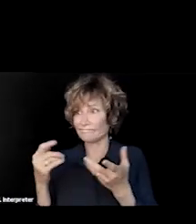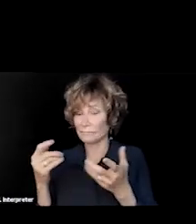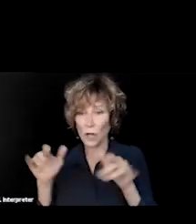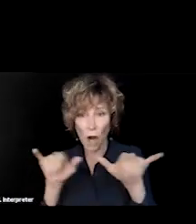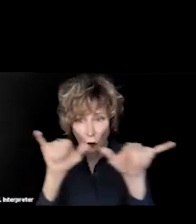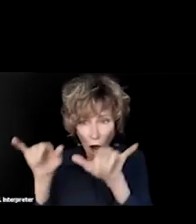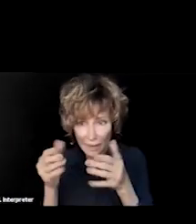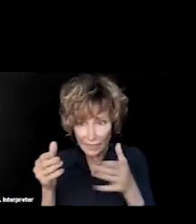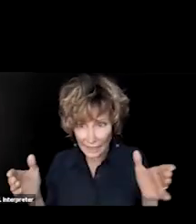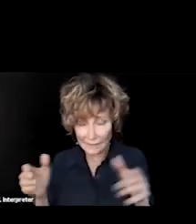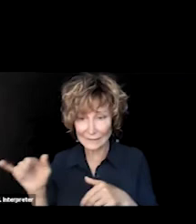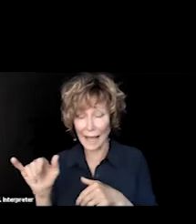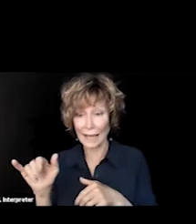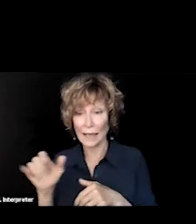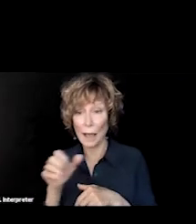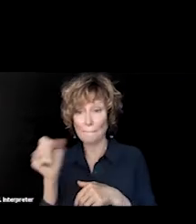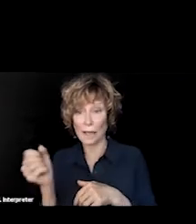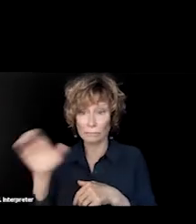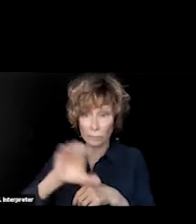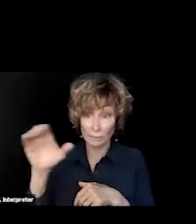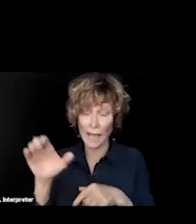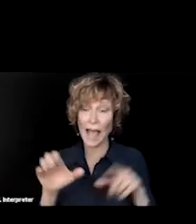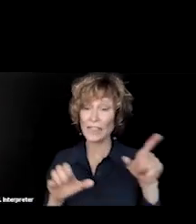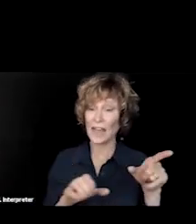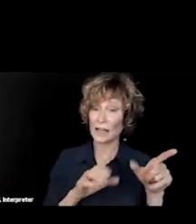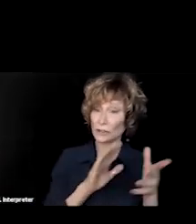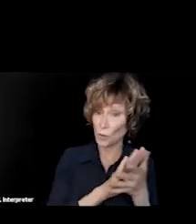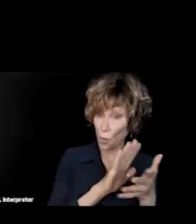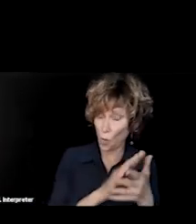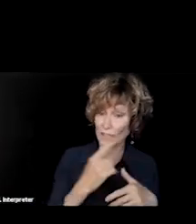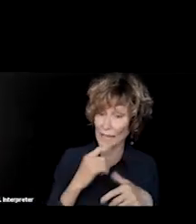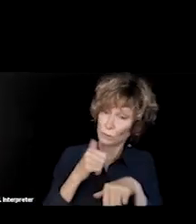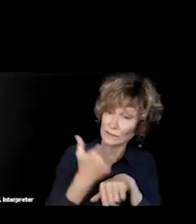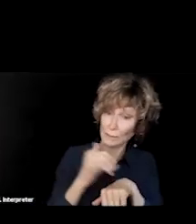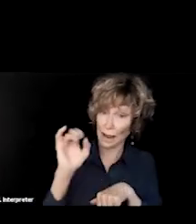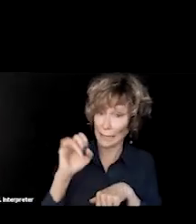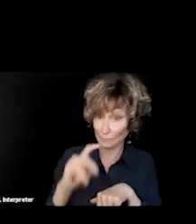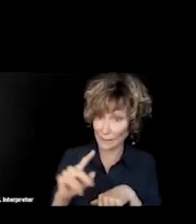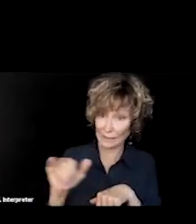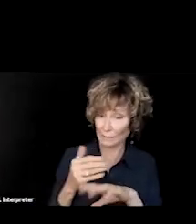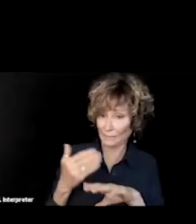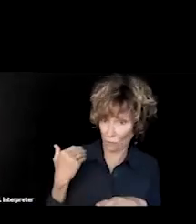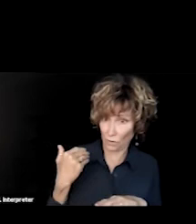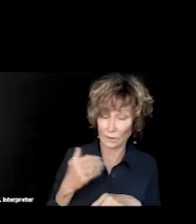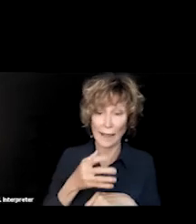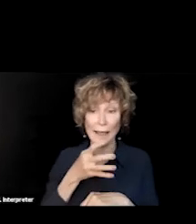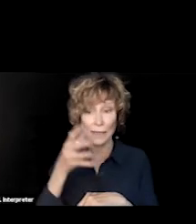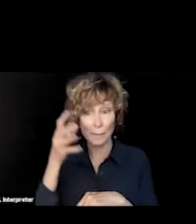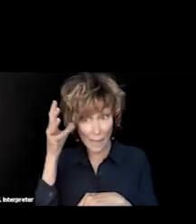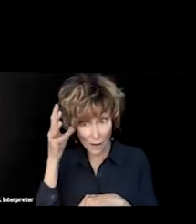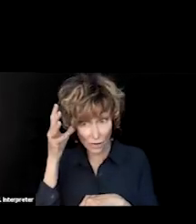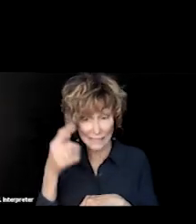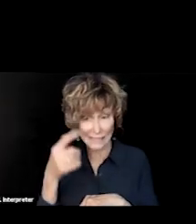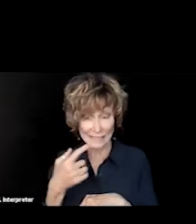school proposed a 5th grade IEP similar to the IEPs he had had in the past, and the parents judged that